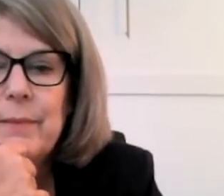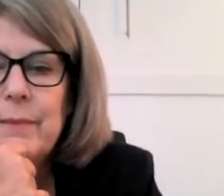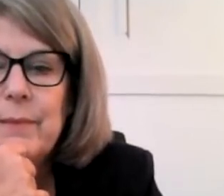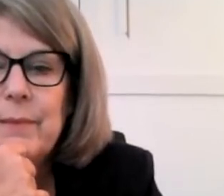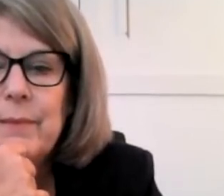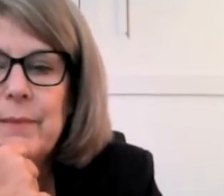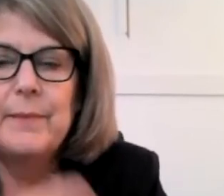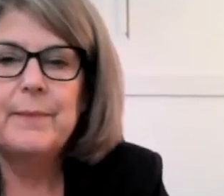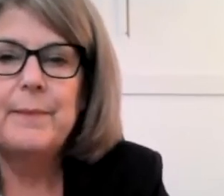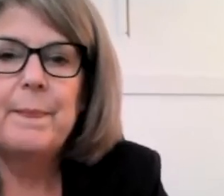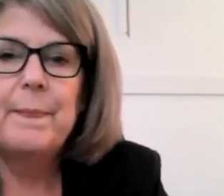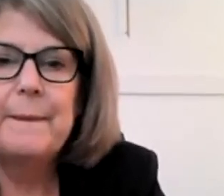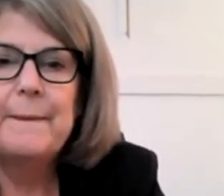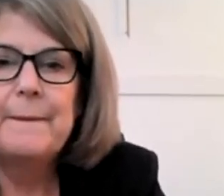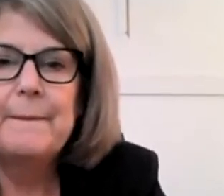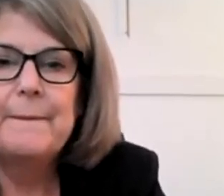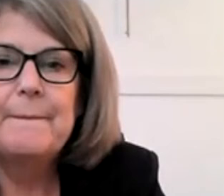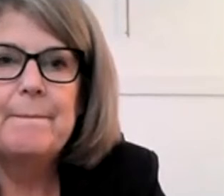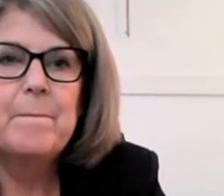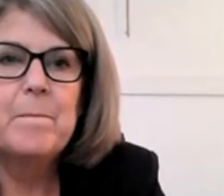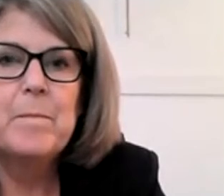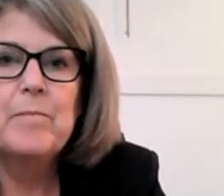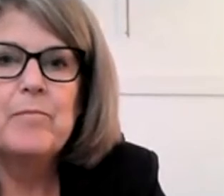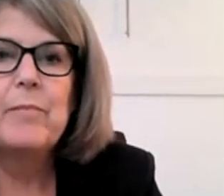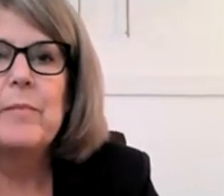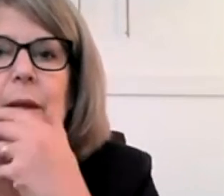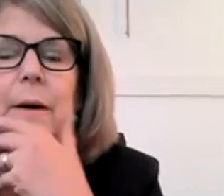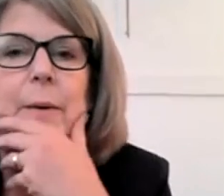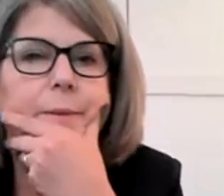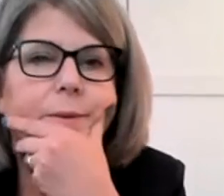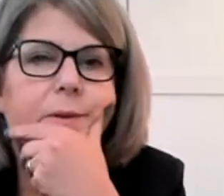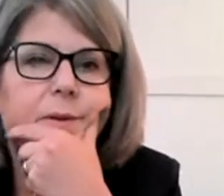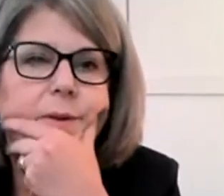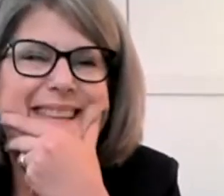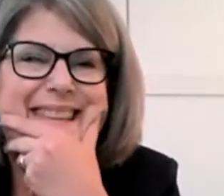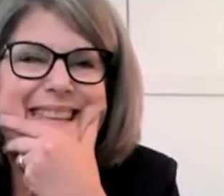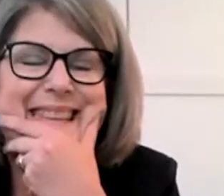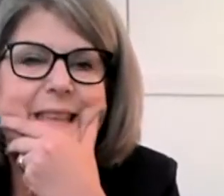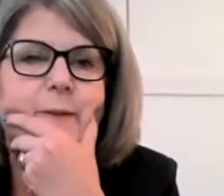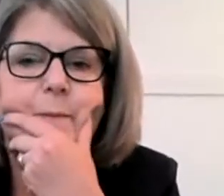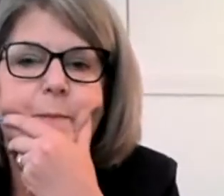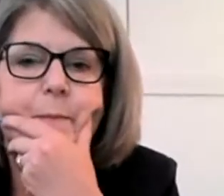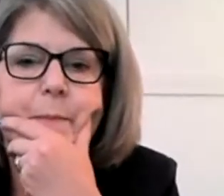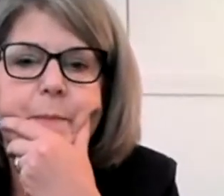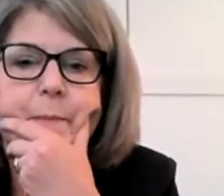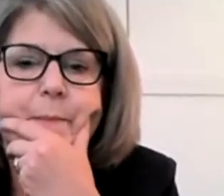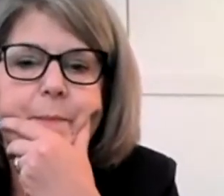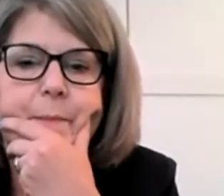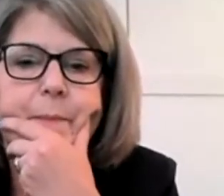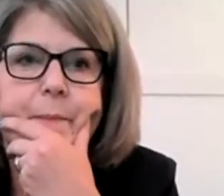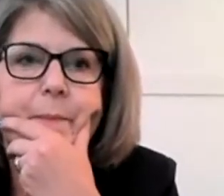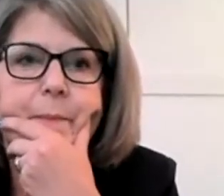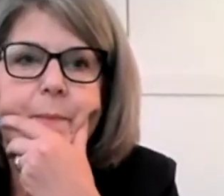All right, let's see how this goes. Oh, shoot, it just reset all the questions. Uh-oh. It's okay. Room 6 is going to be